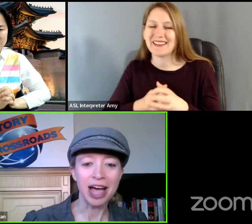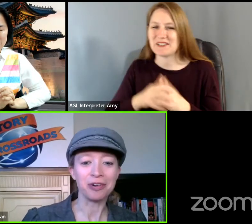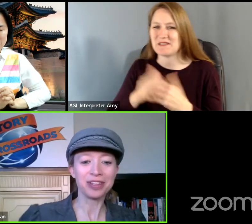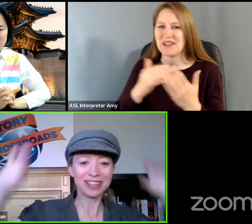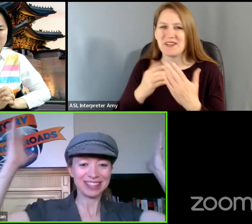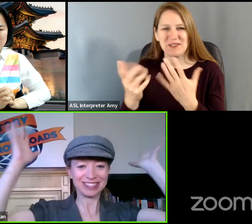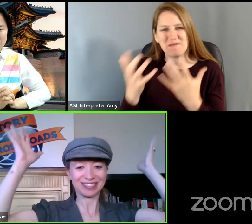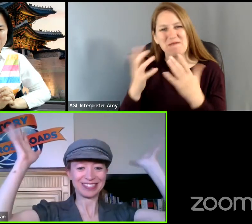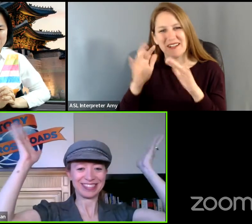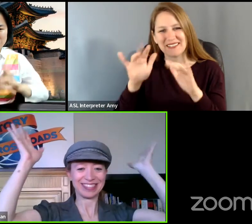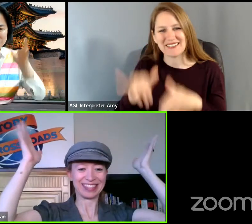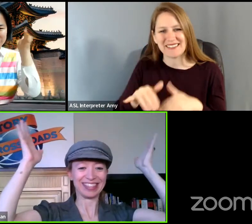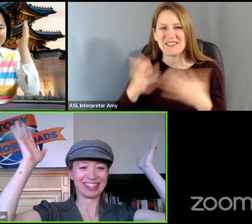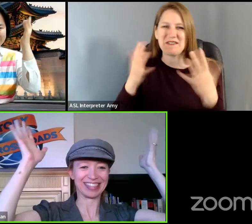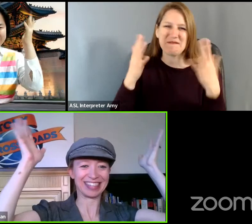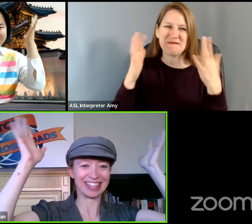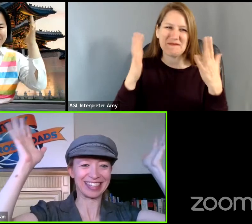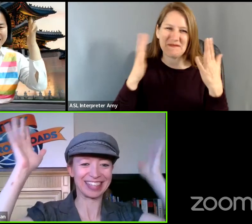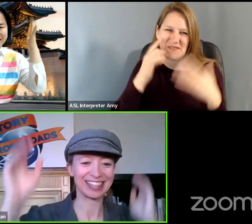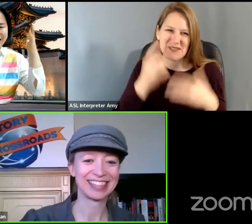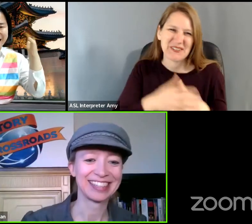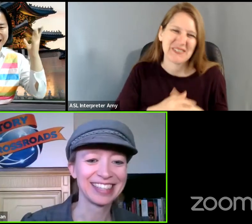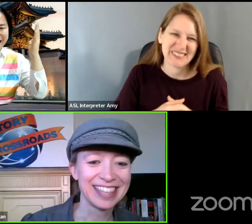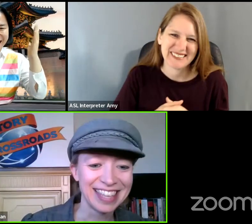stream now.